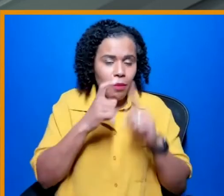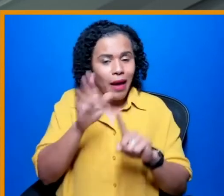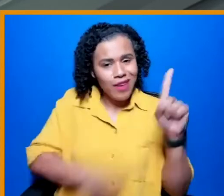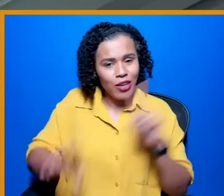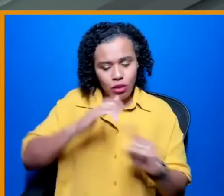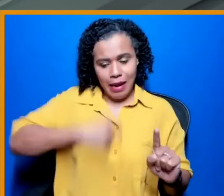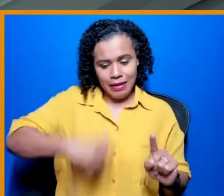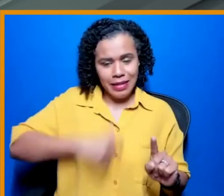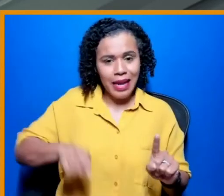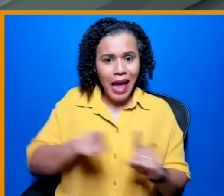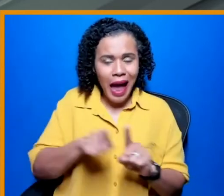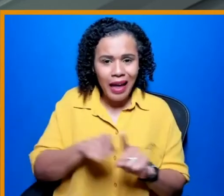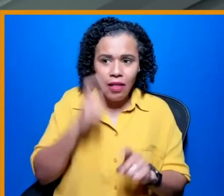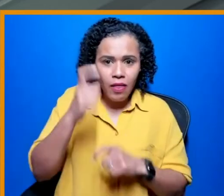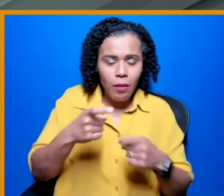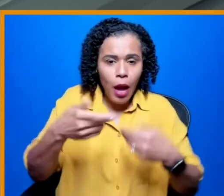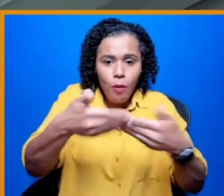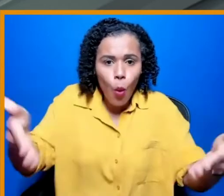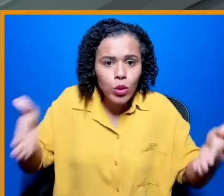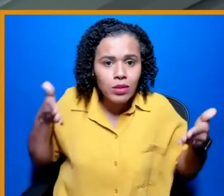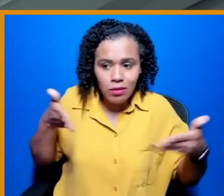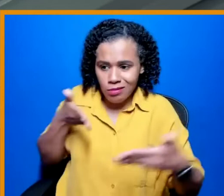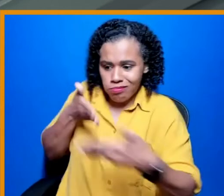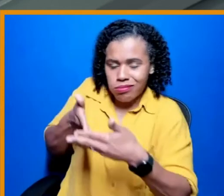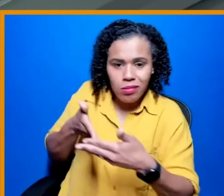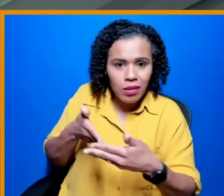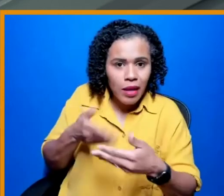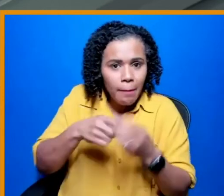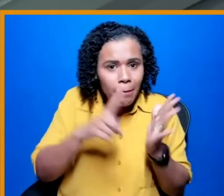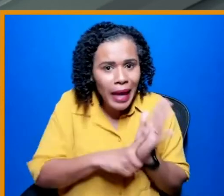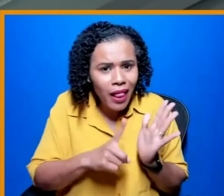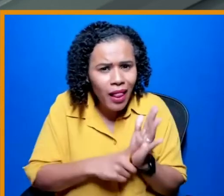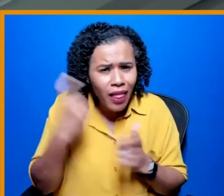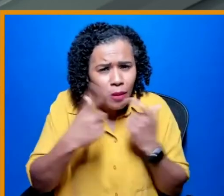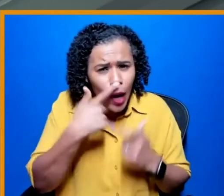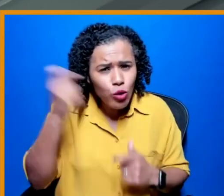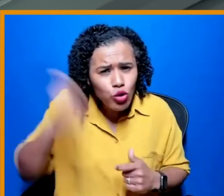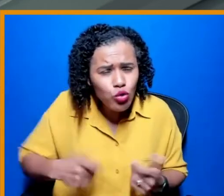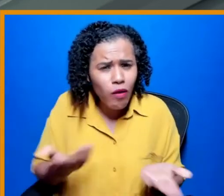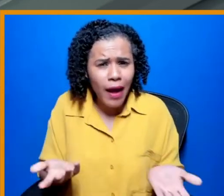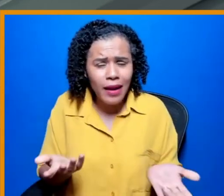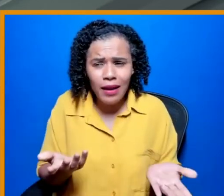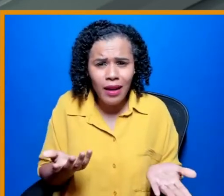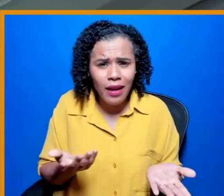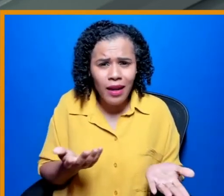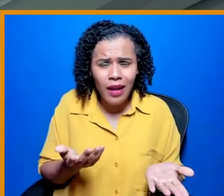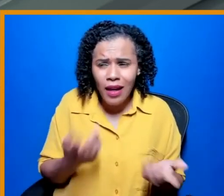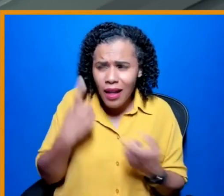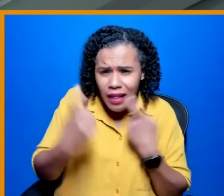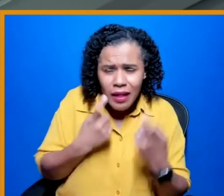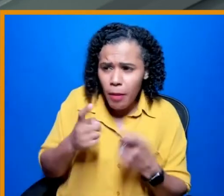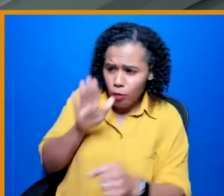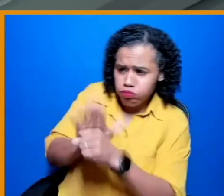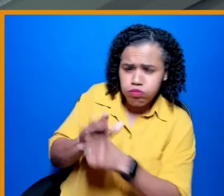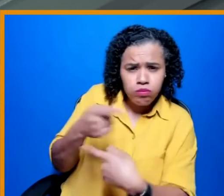to the tragedy we are seeing in Ukraine. The government won't deal with small boats if it simply removes safe and legal routes for